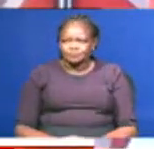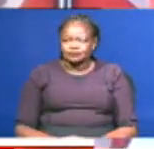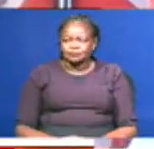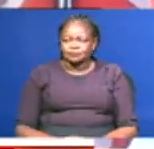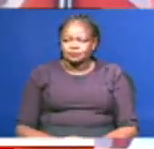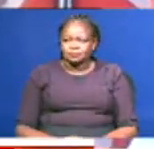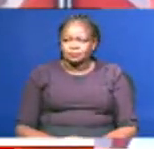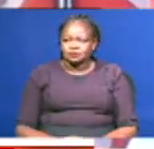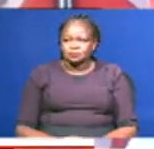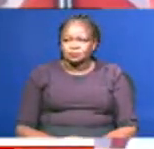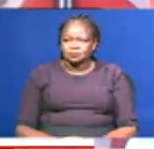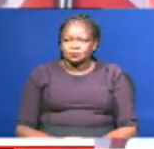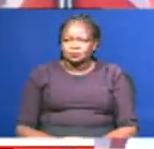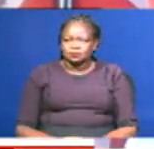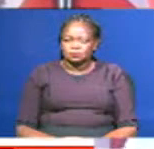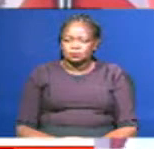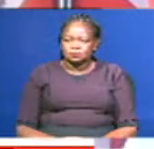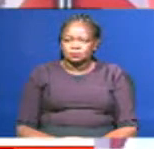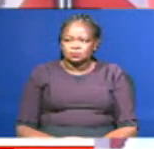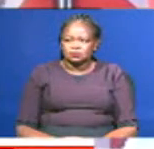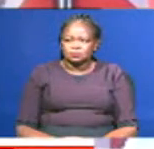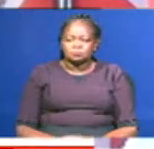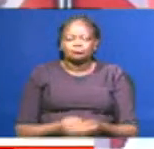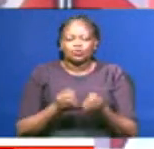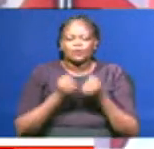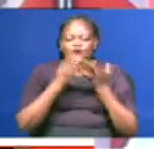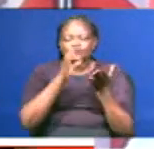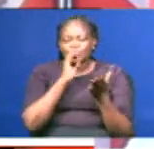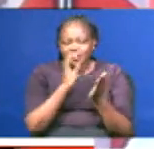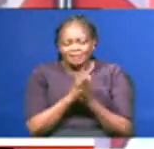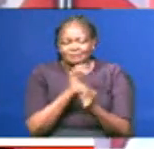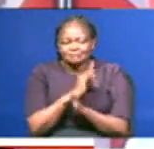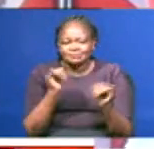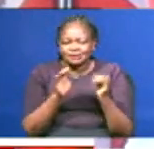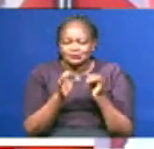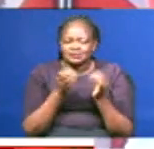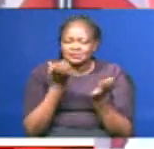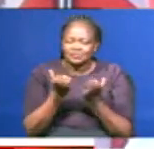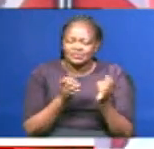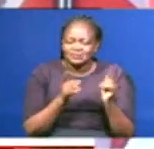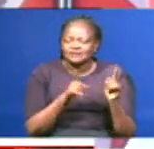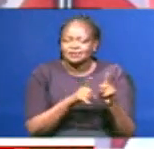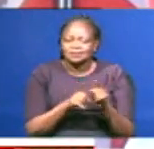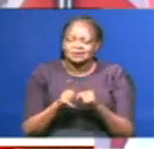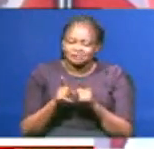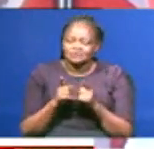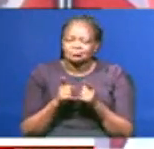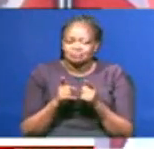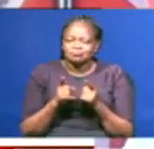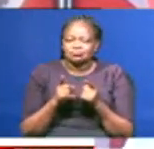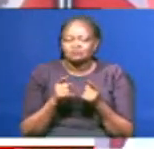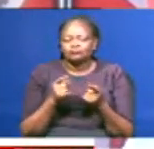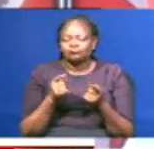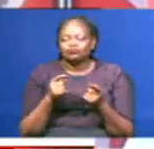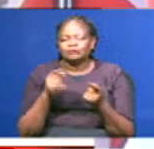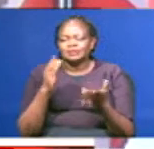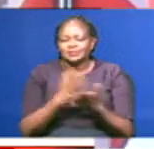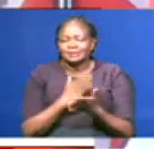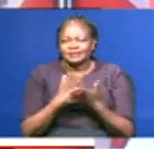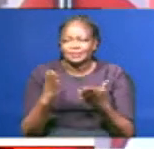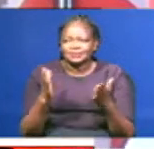management, provision of water and sanitation services, and strengthening governance in the sector,